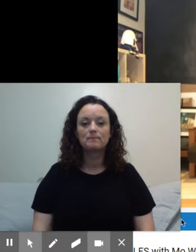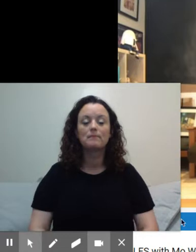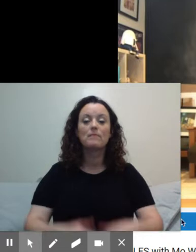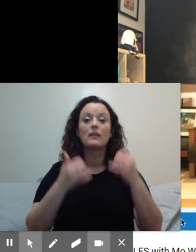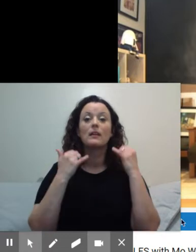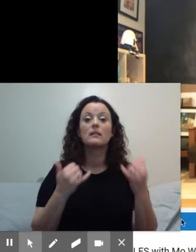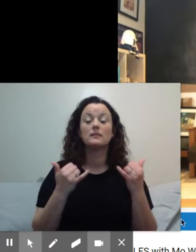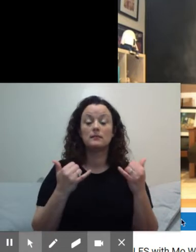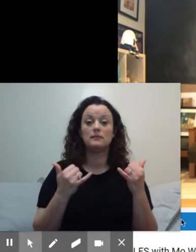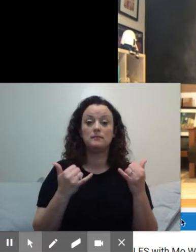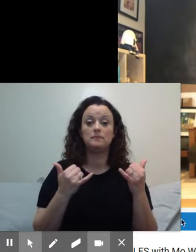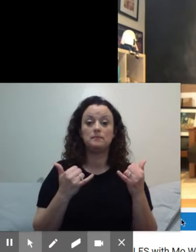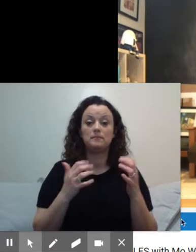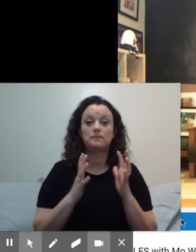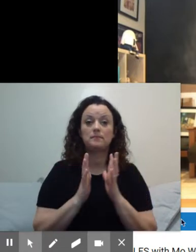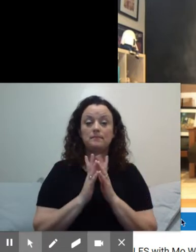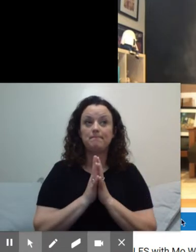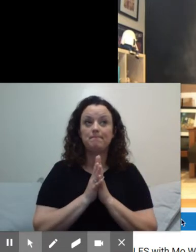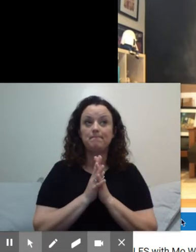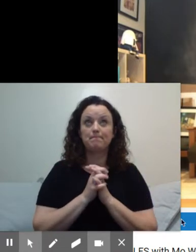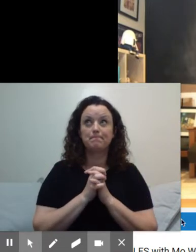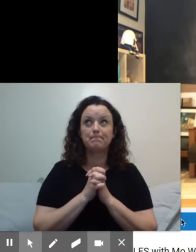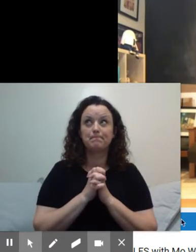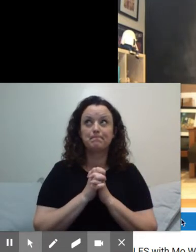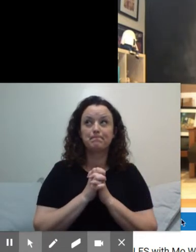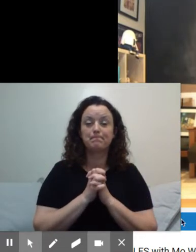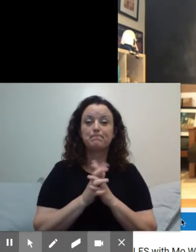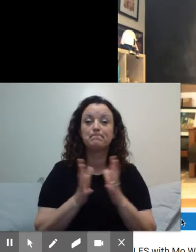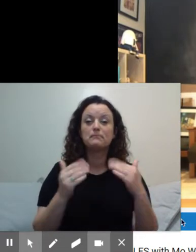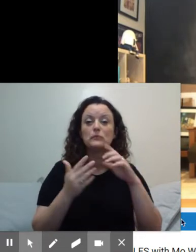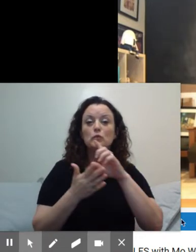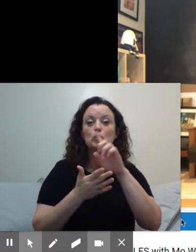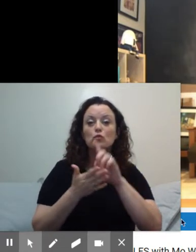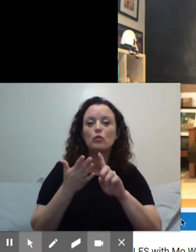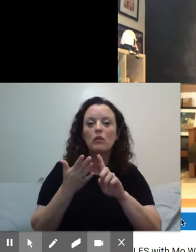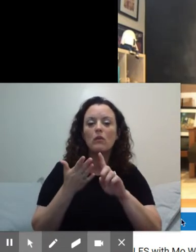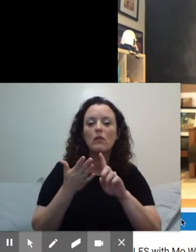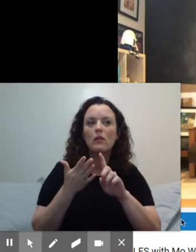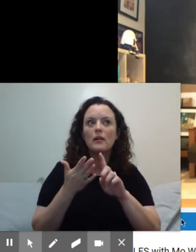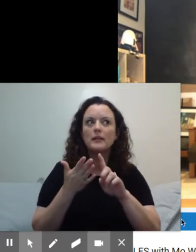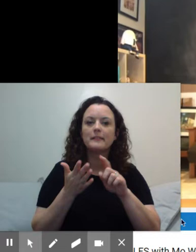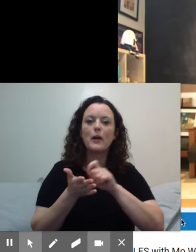Now, let's draw an author.